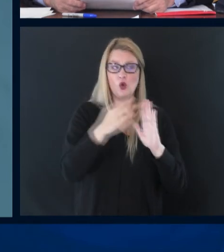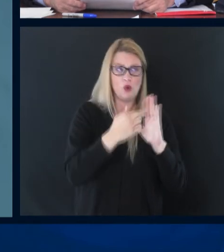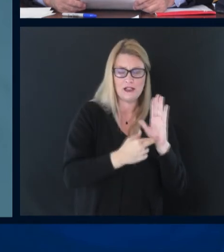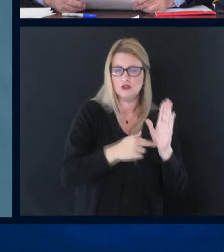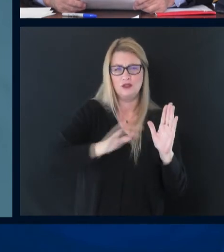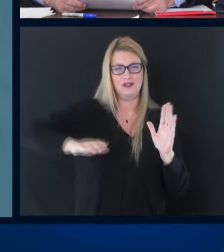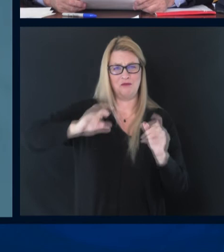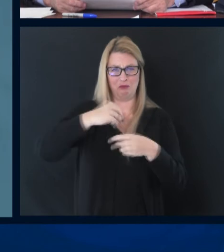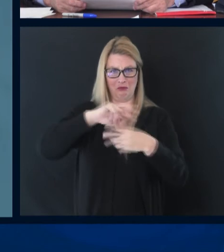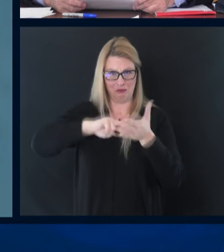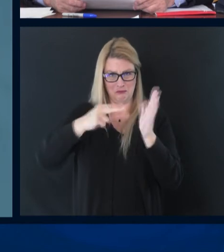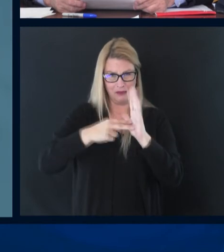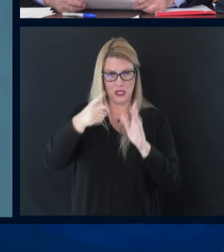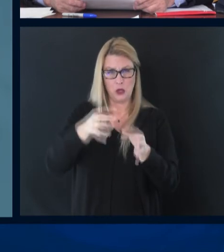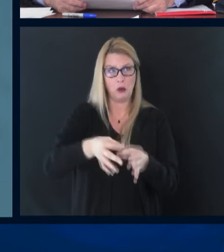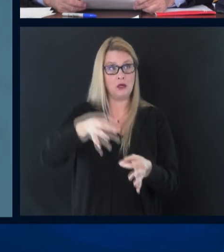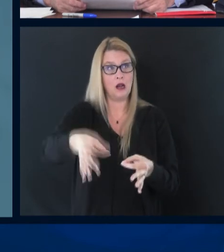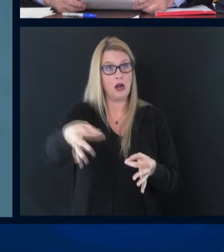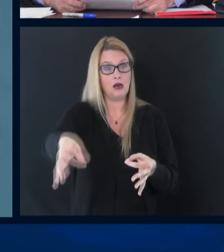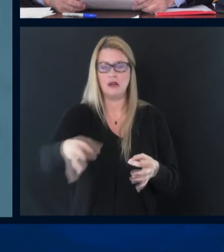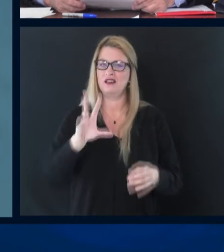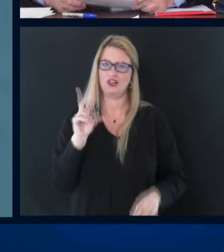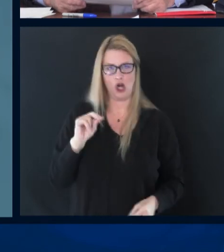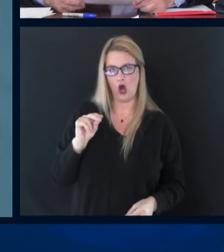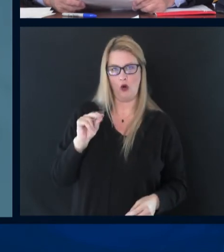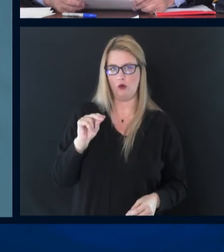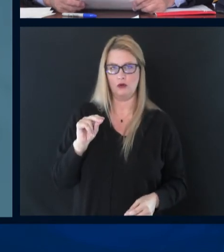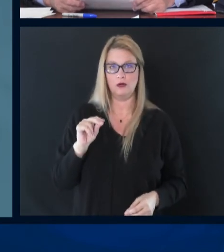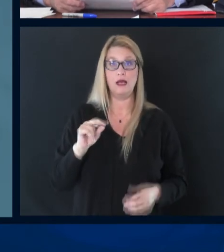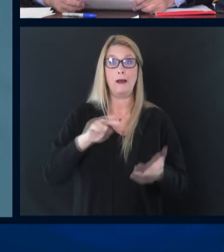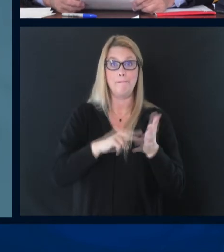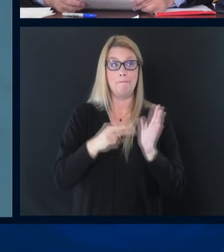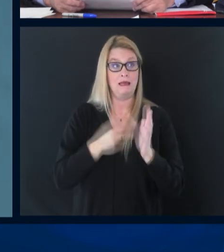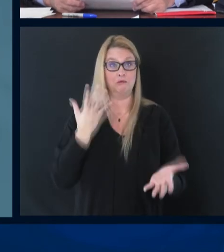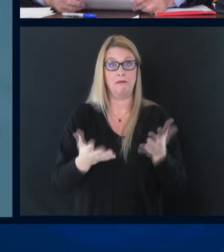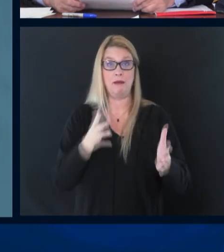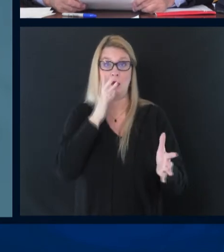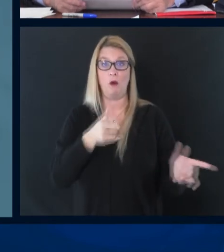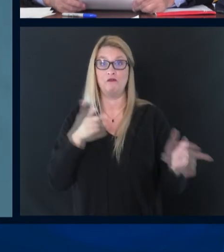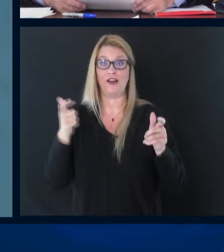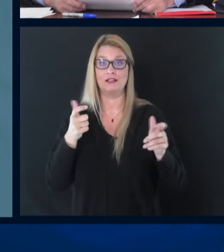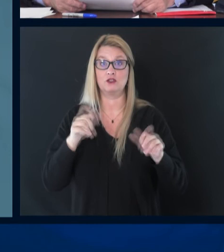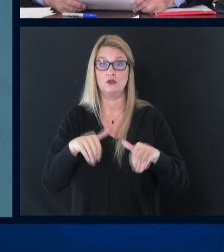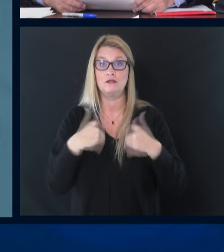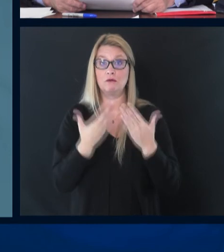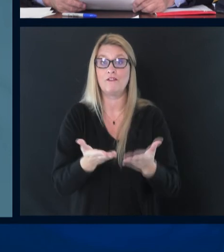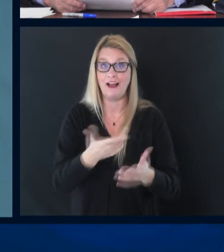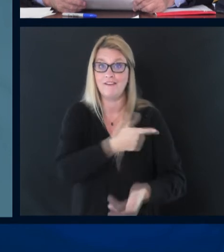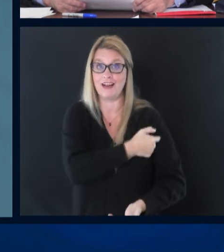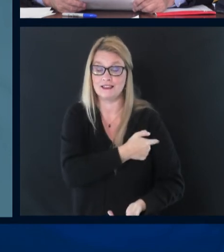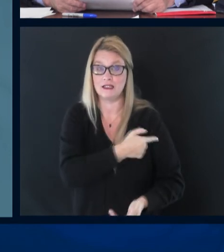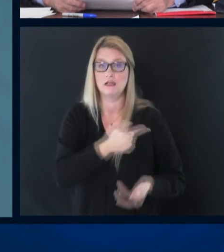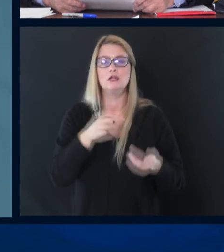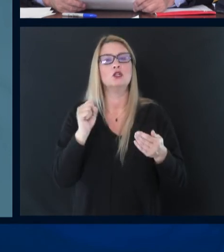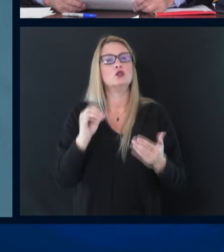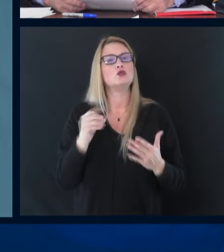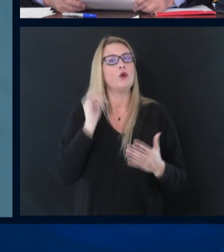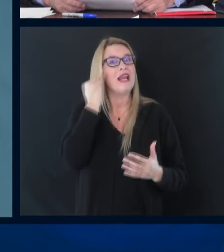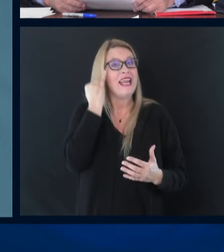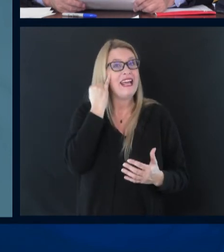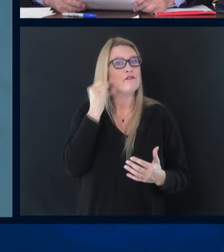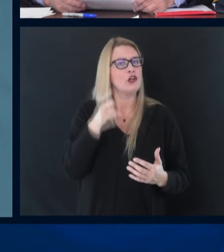vaccine, and it may even speed up you getting the vaccine. So again, even if you